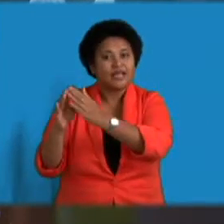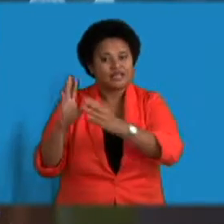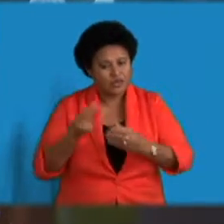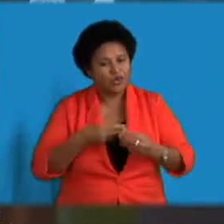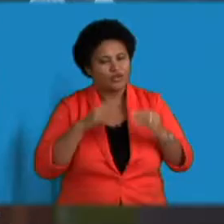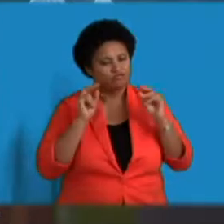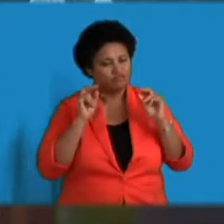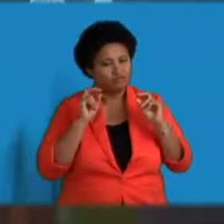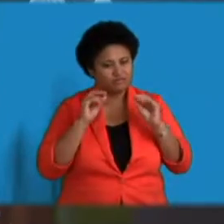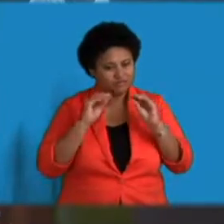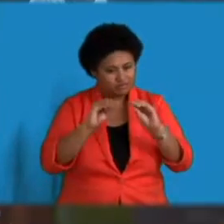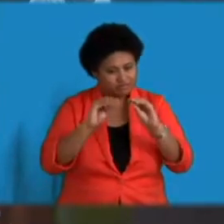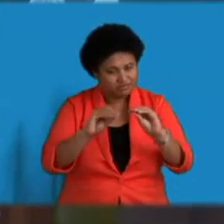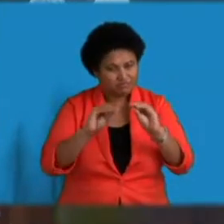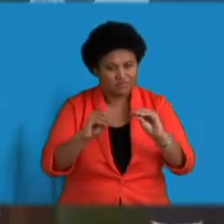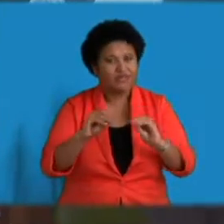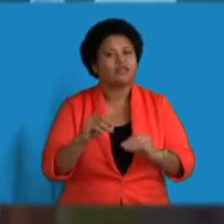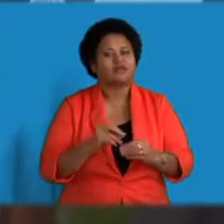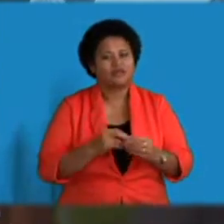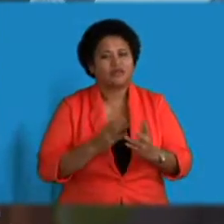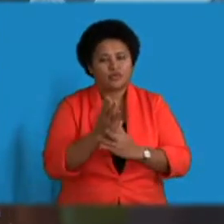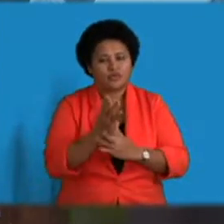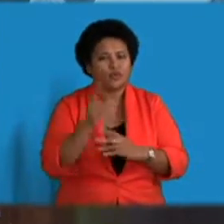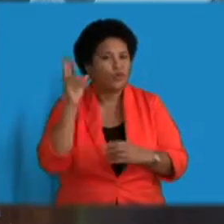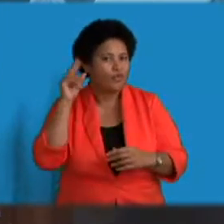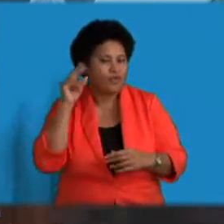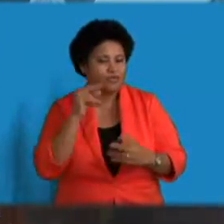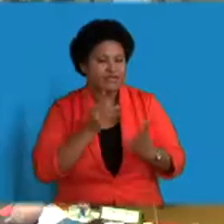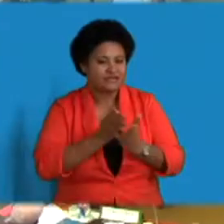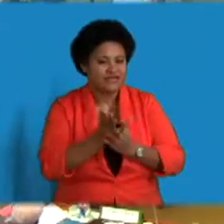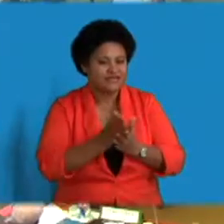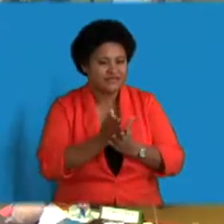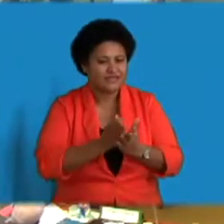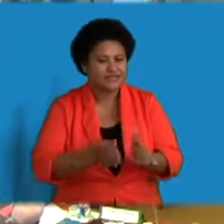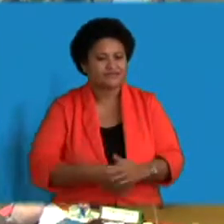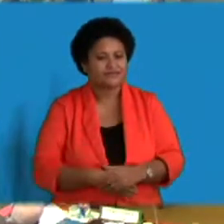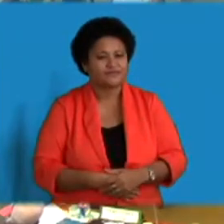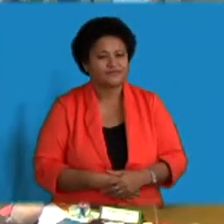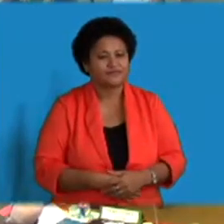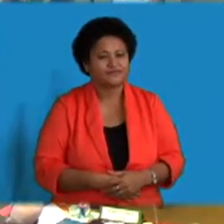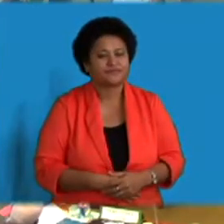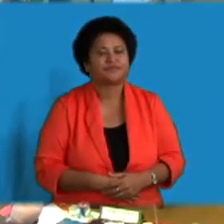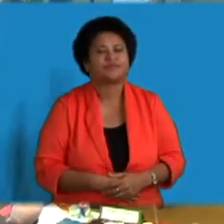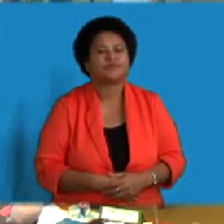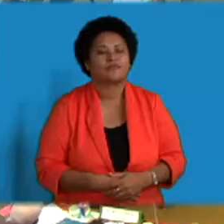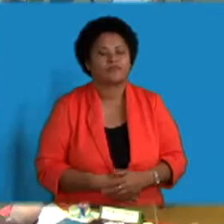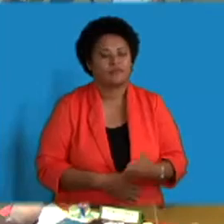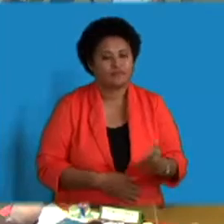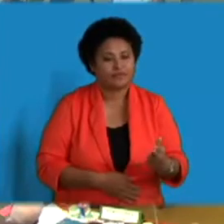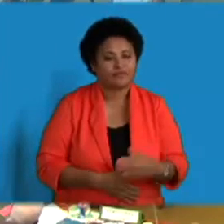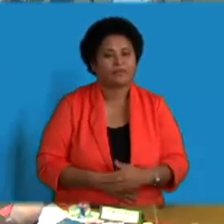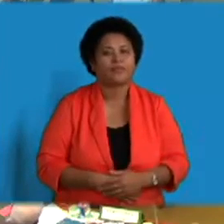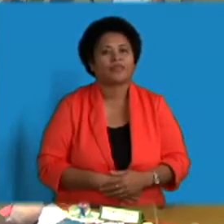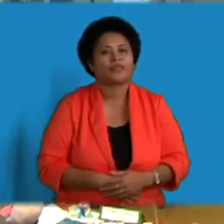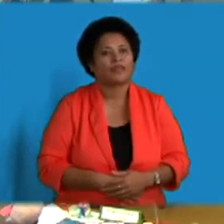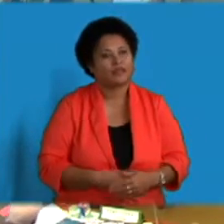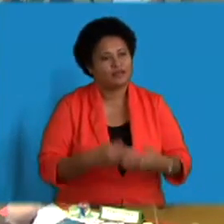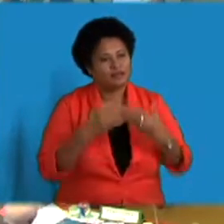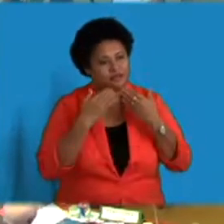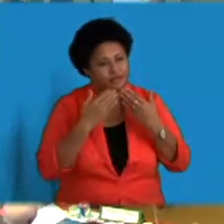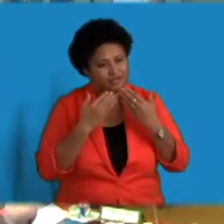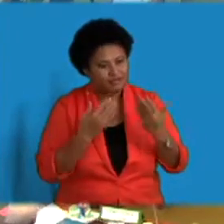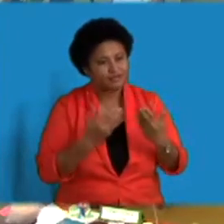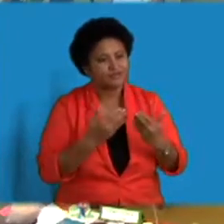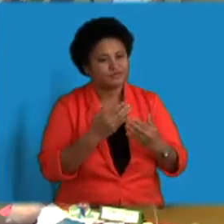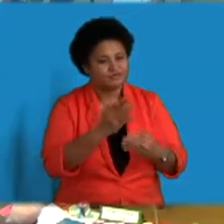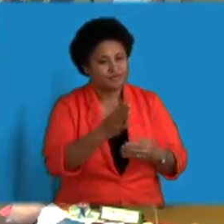trained through our library services. Thank you. Honourable Leader of Opposition. Madam Speaker, I thank the Honourable Minister for his